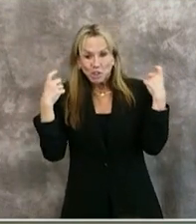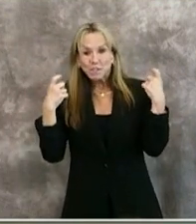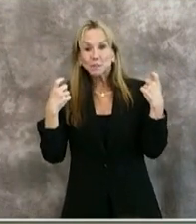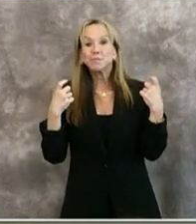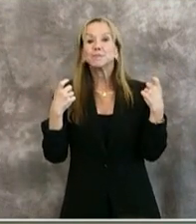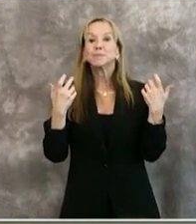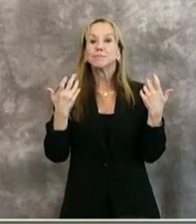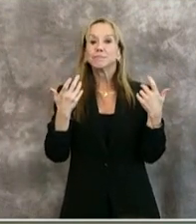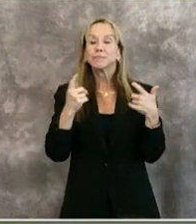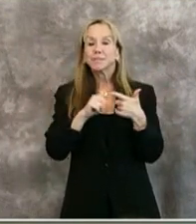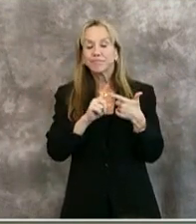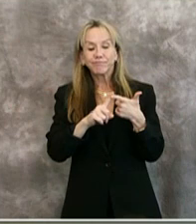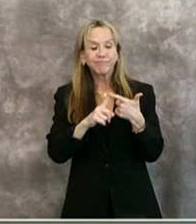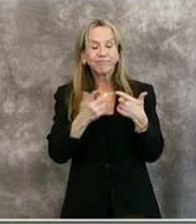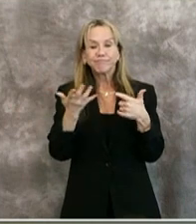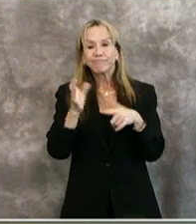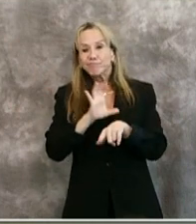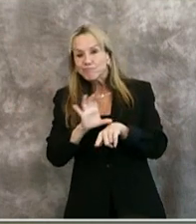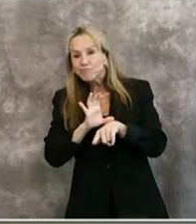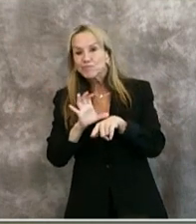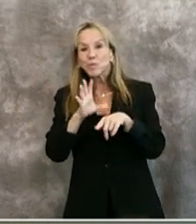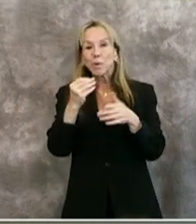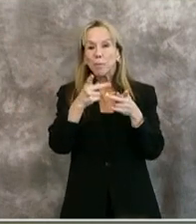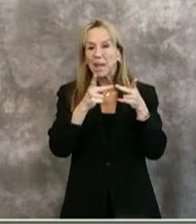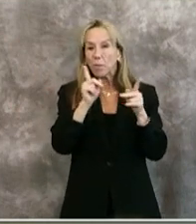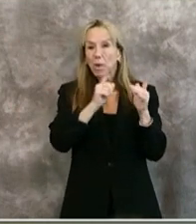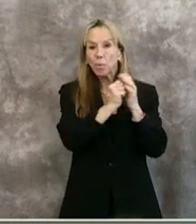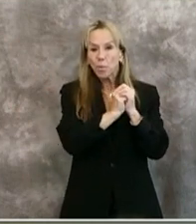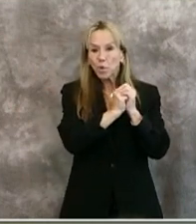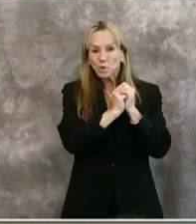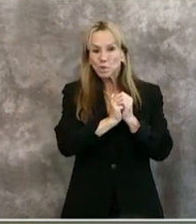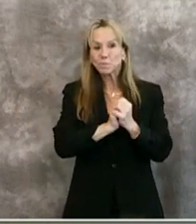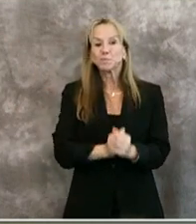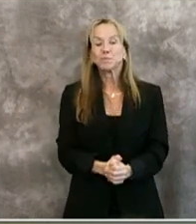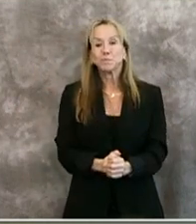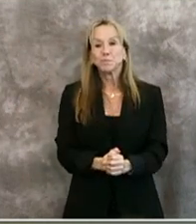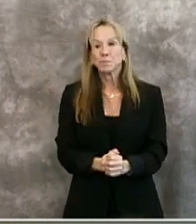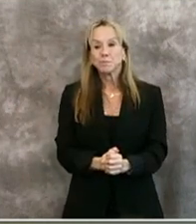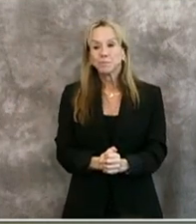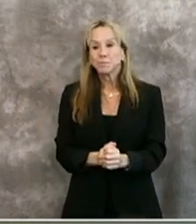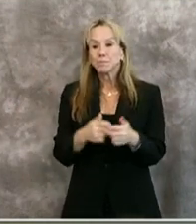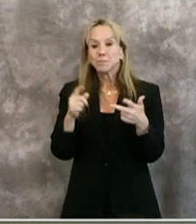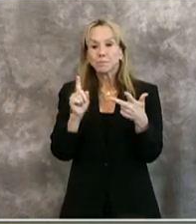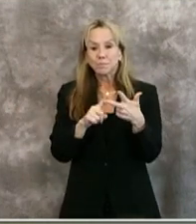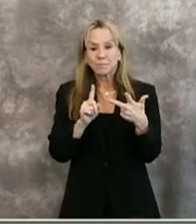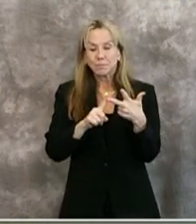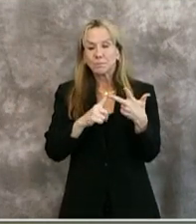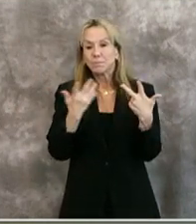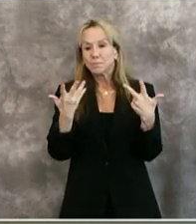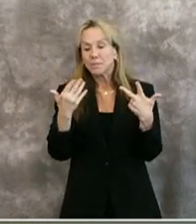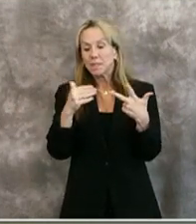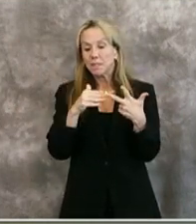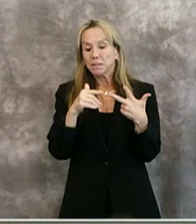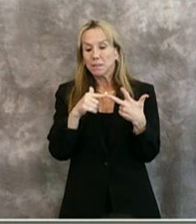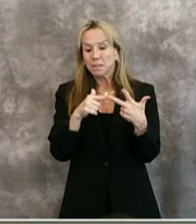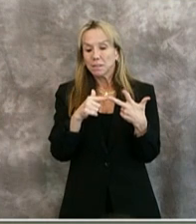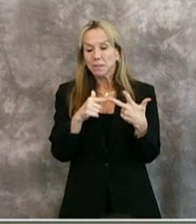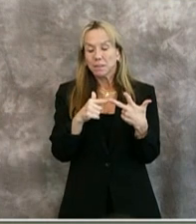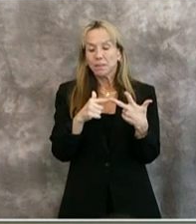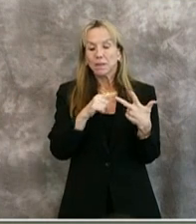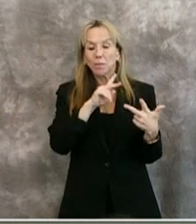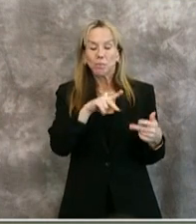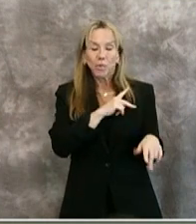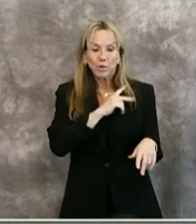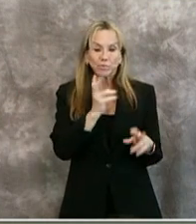worship, offices for non-essential workers, and the list of essential workers again are on the State of California's COVID website. Personal